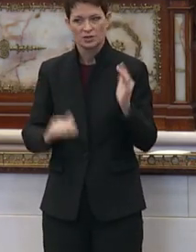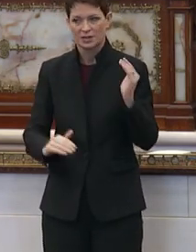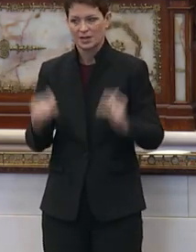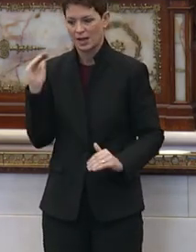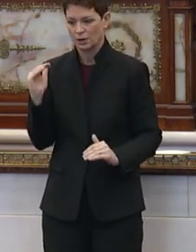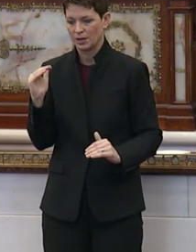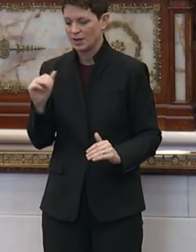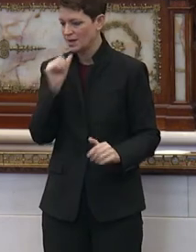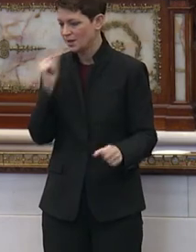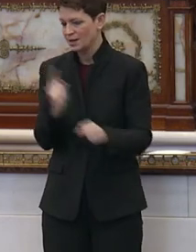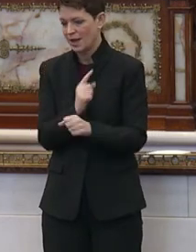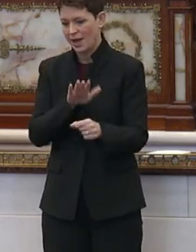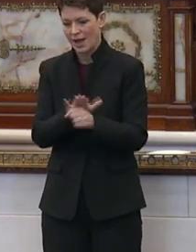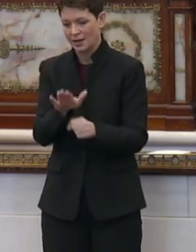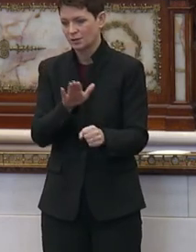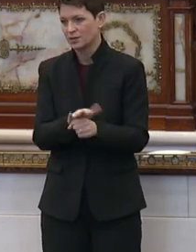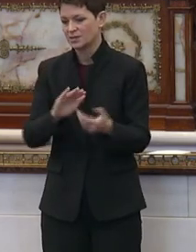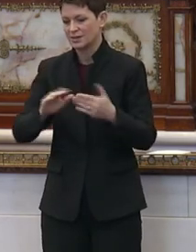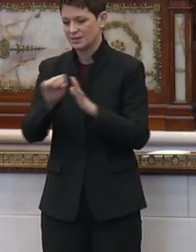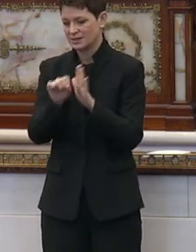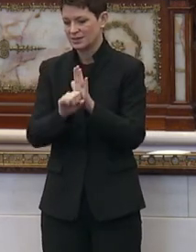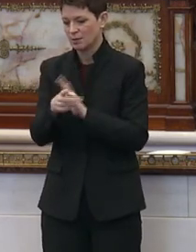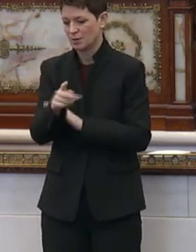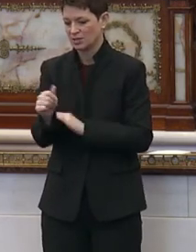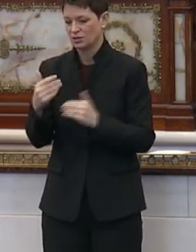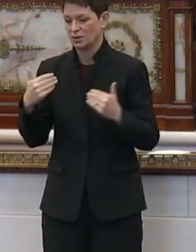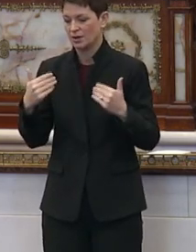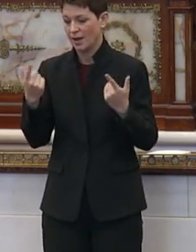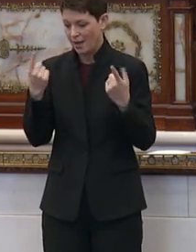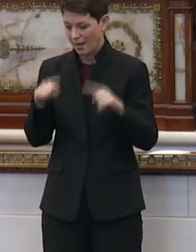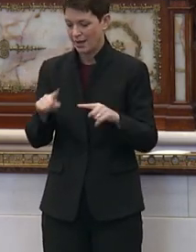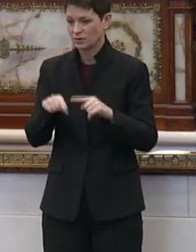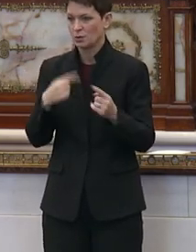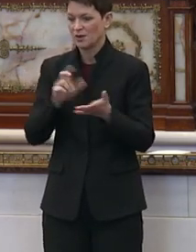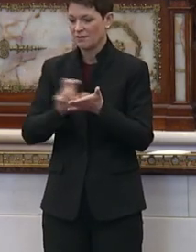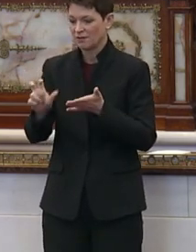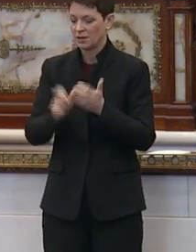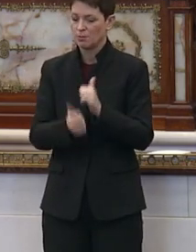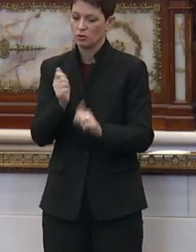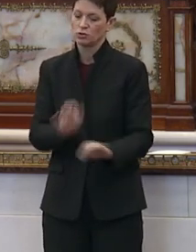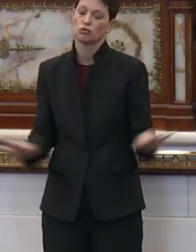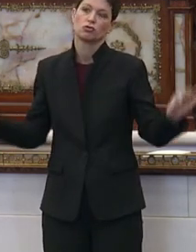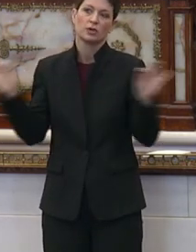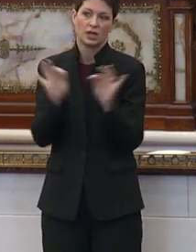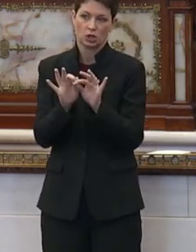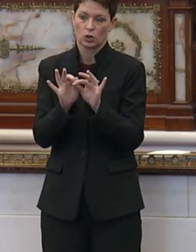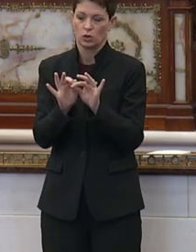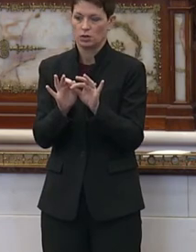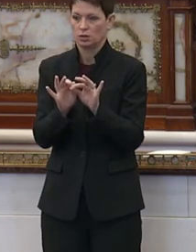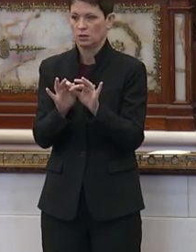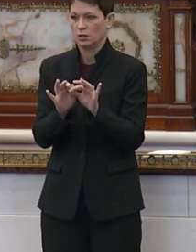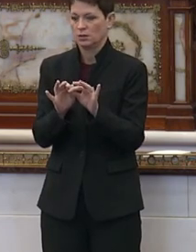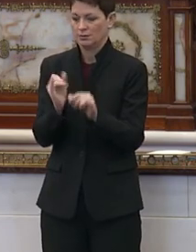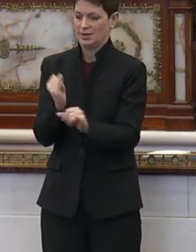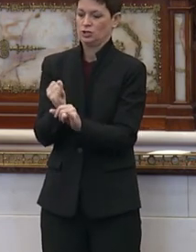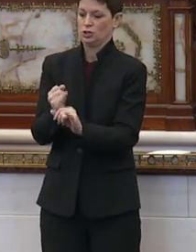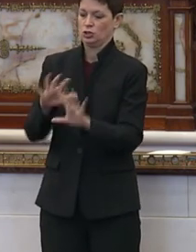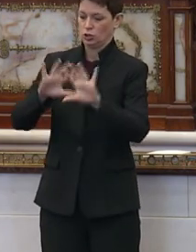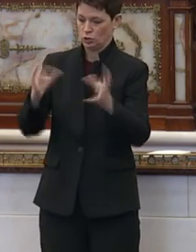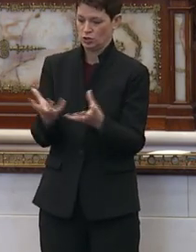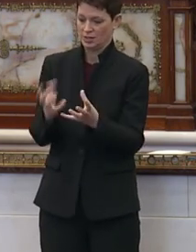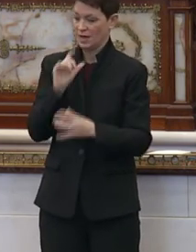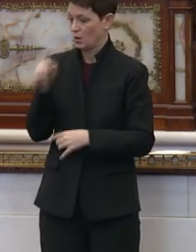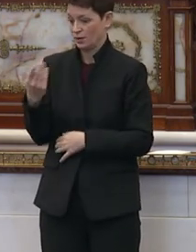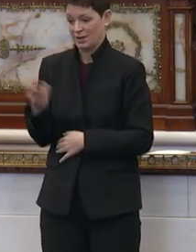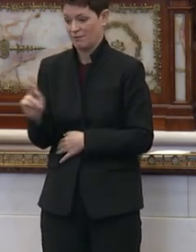and inadequacy that the state of Pennsylvania has when it comes to funding one of the most critical institutions, not only here in the